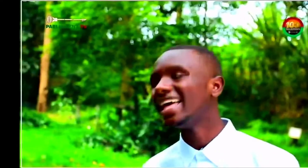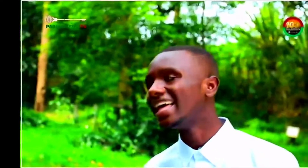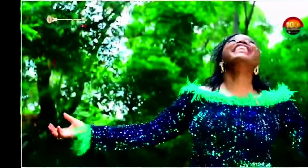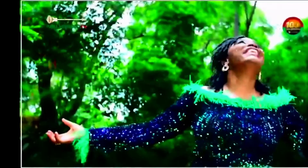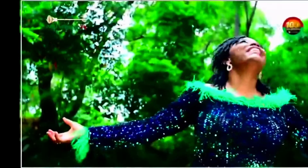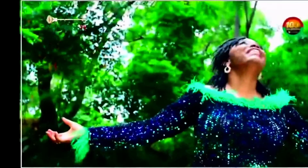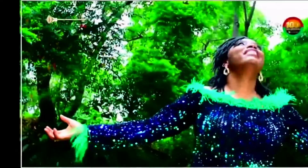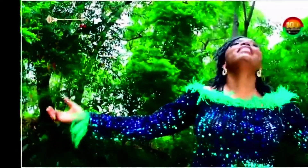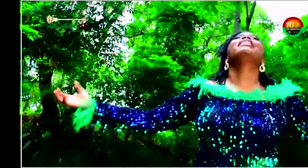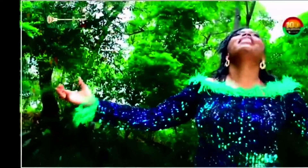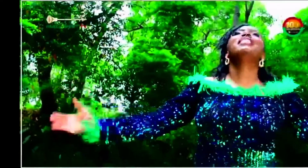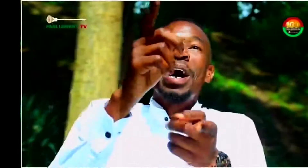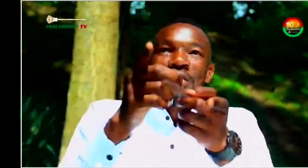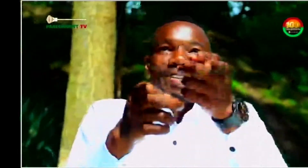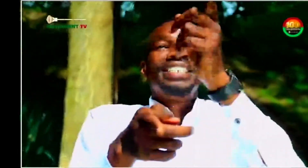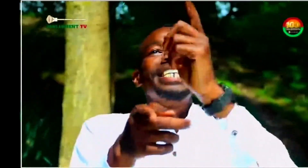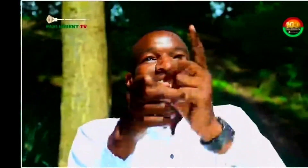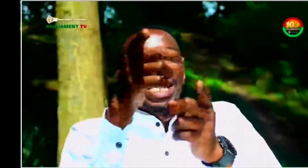Ikwele